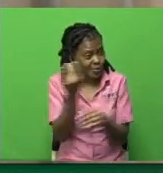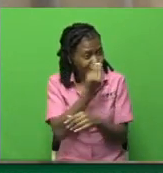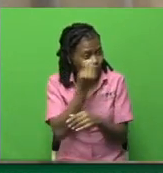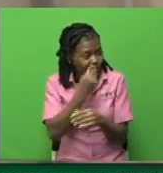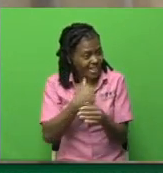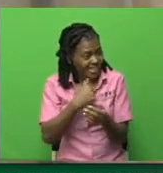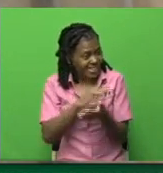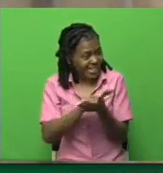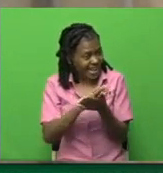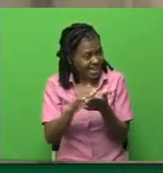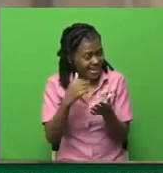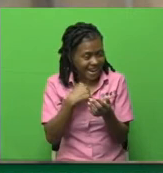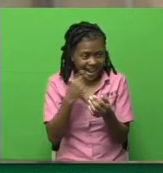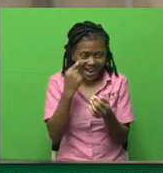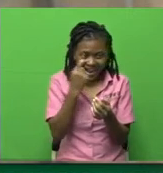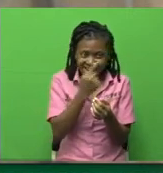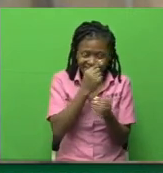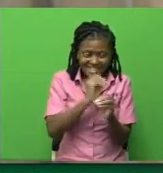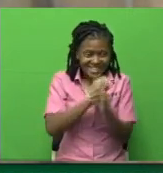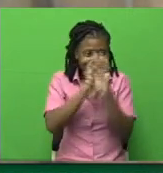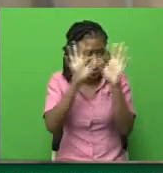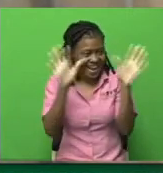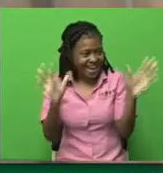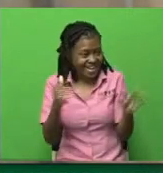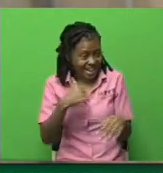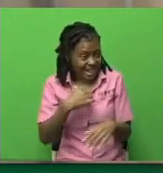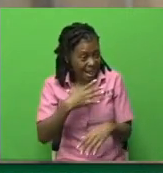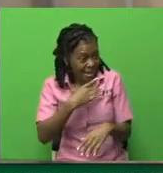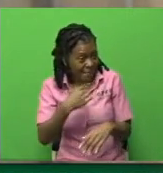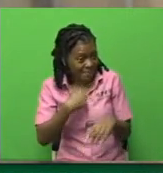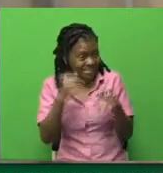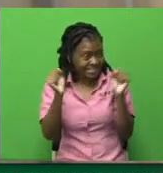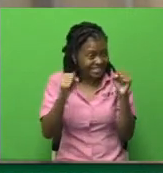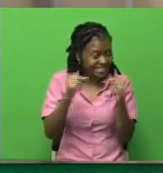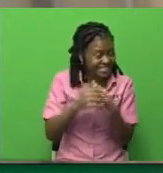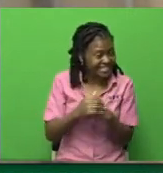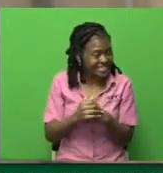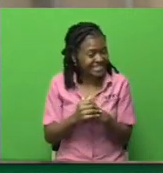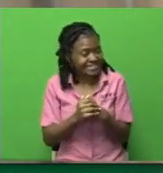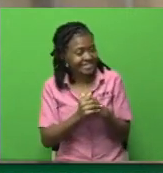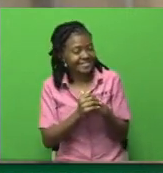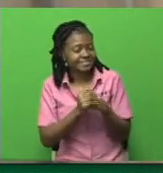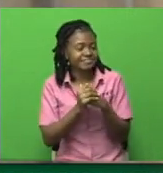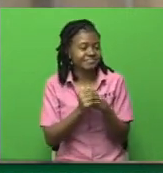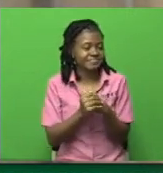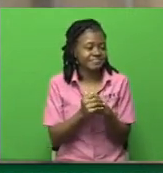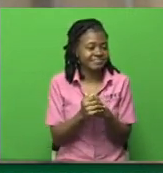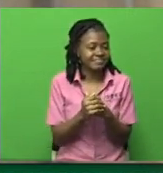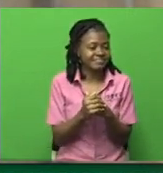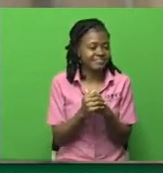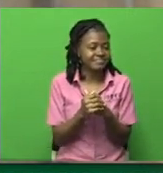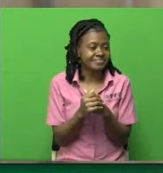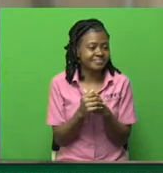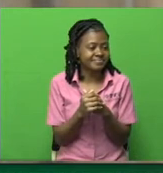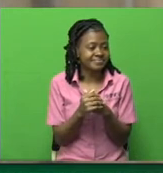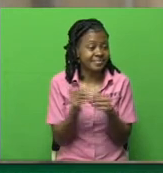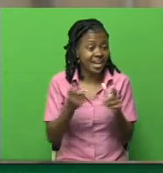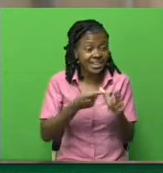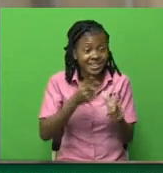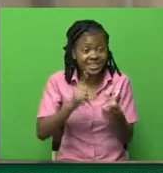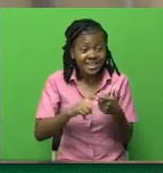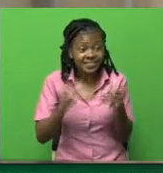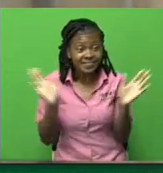this morning Madam speaker flattering Woods came Slowly flitting by with buzzing Wings she